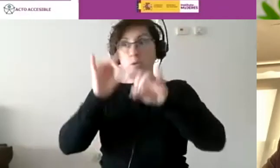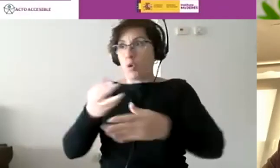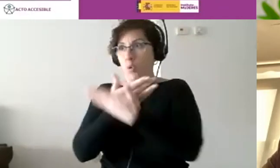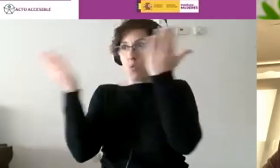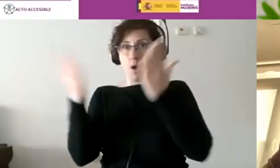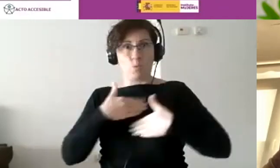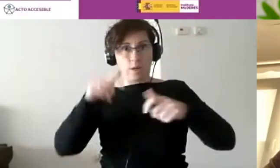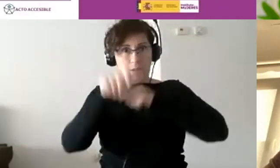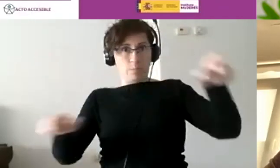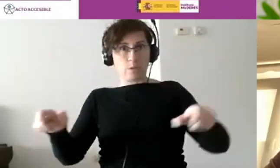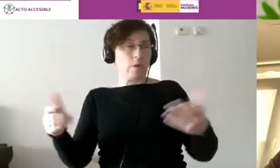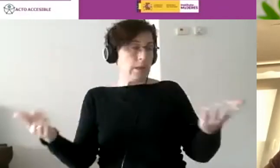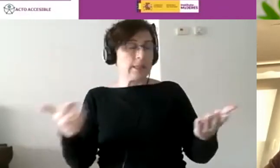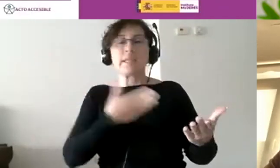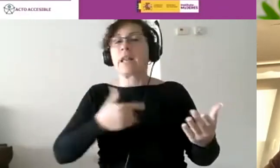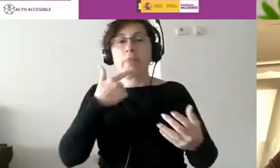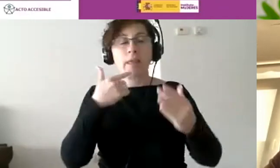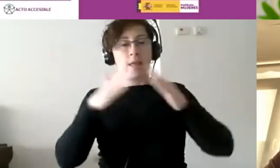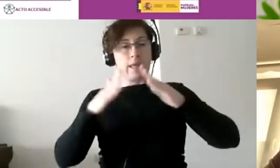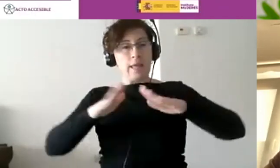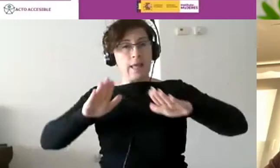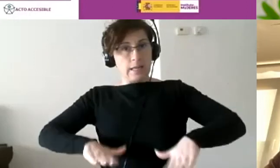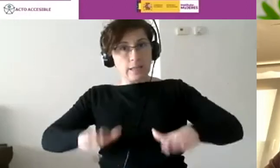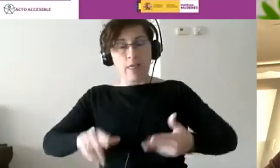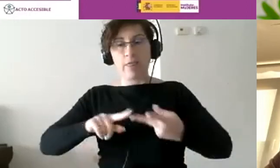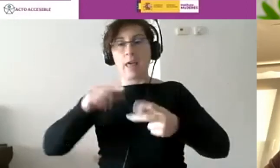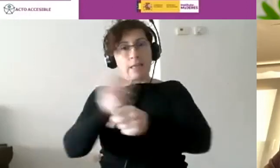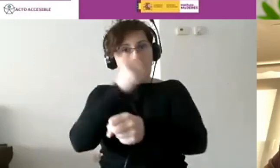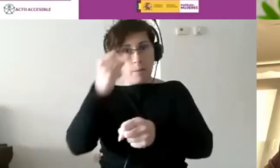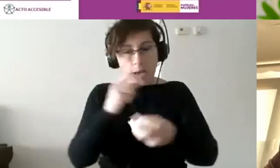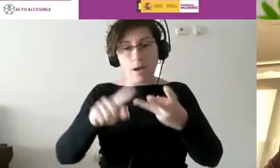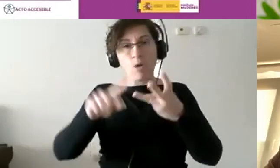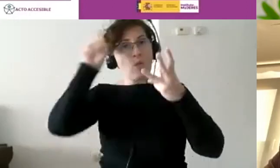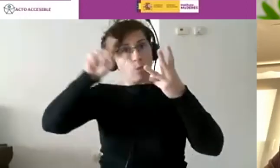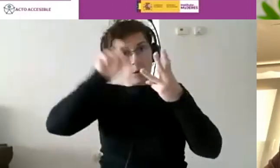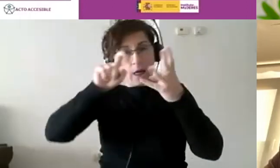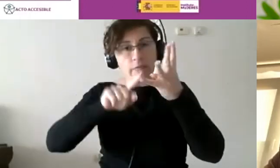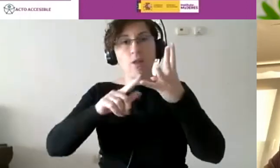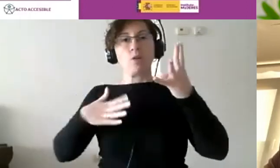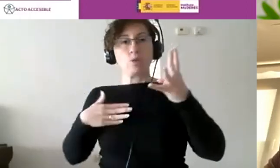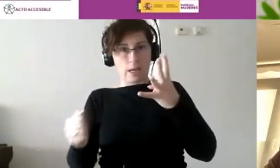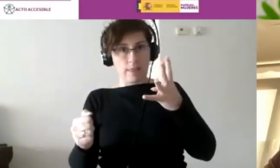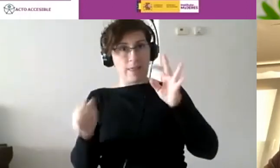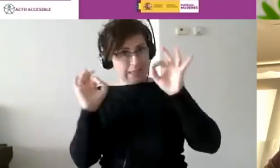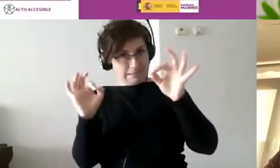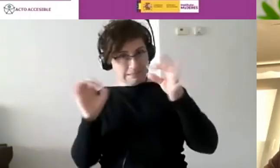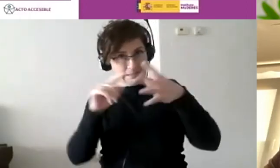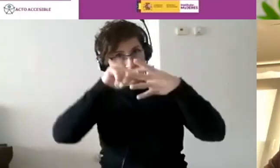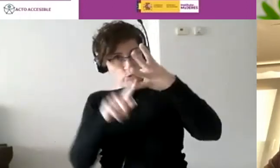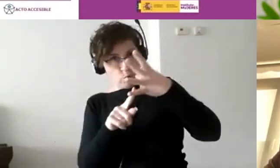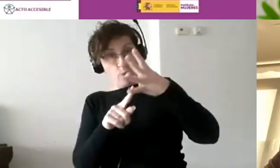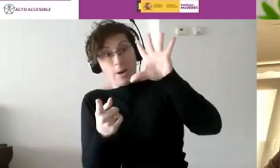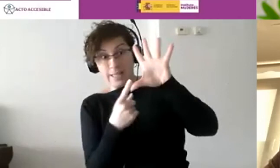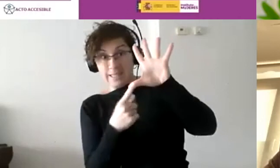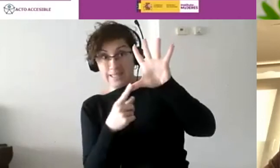wanted people to come to Spain with the basic rights to residence,